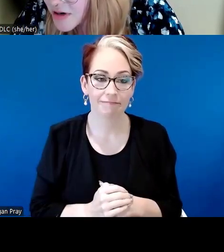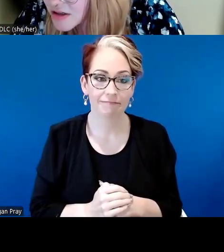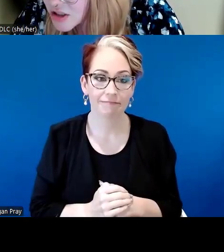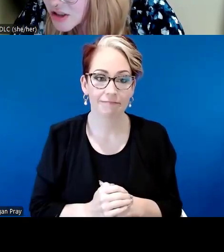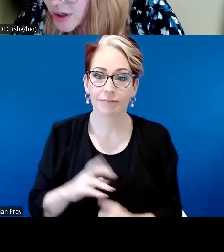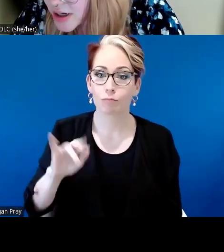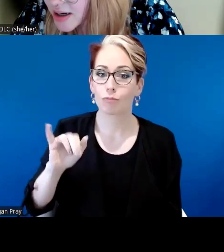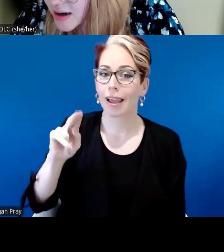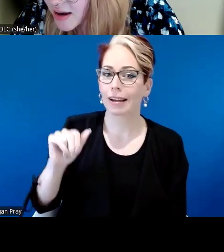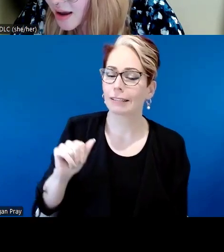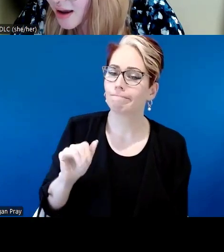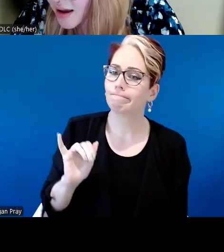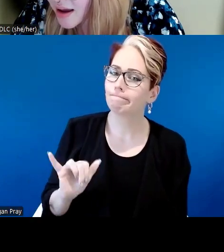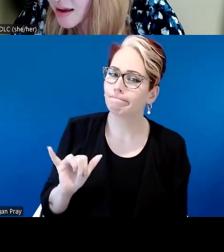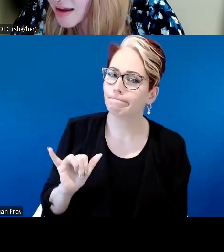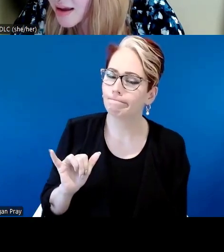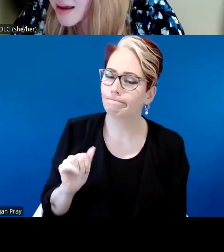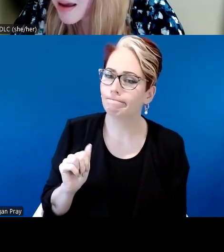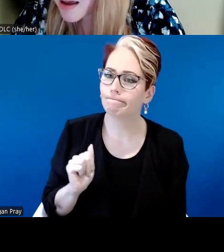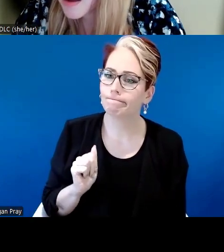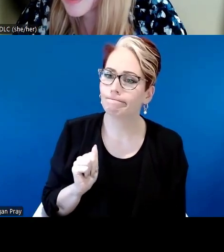Yeah, I'm not sure